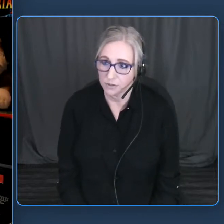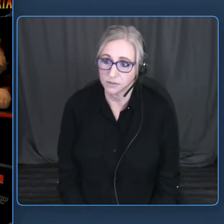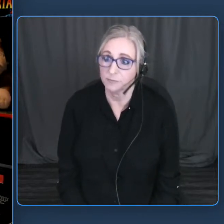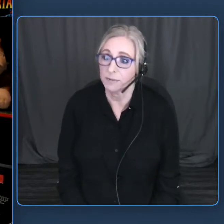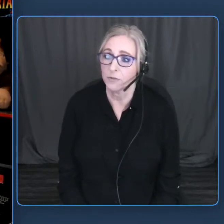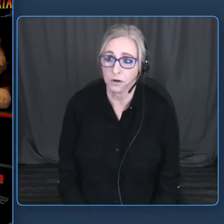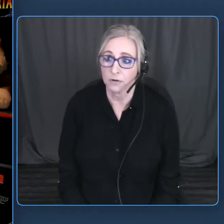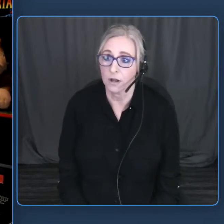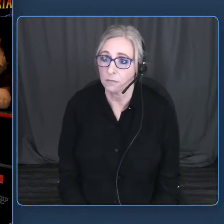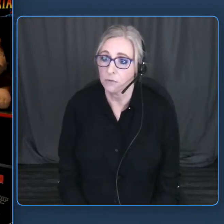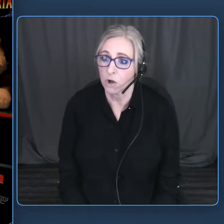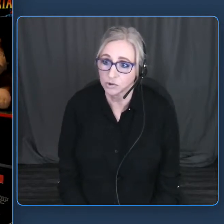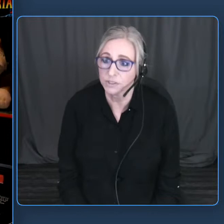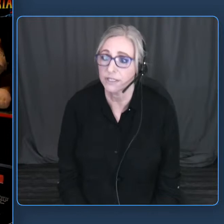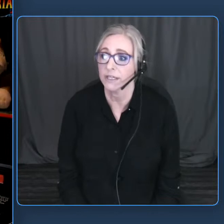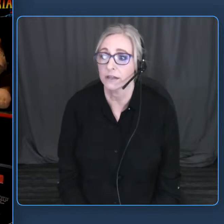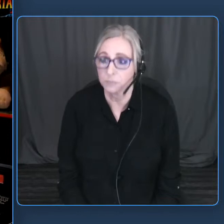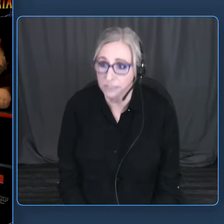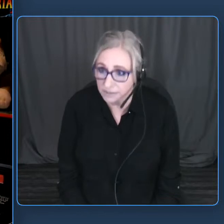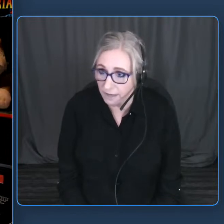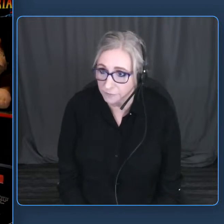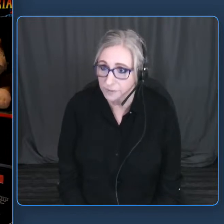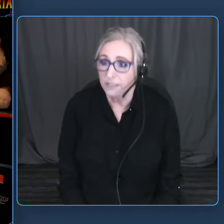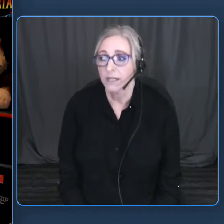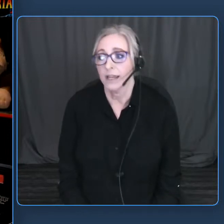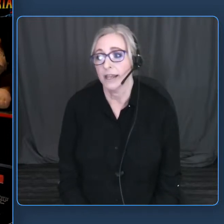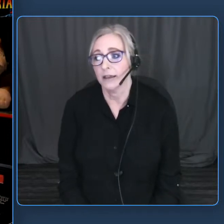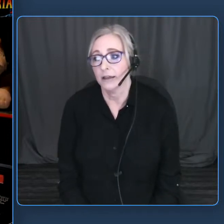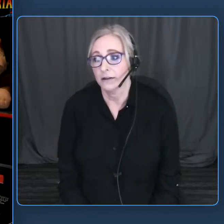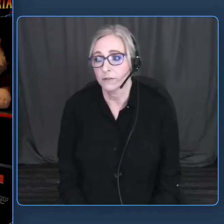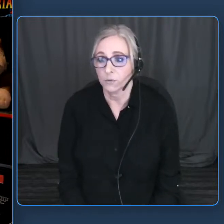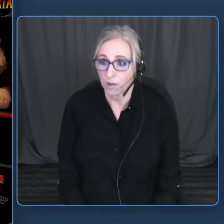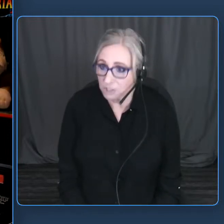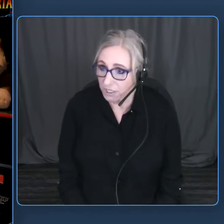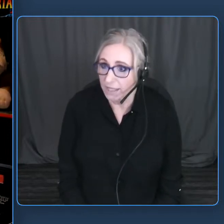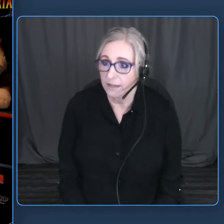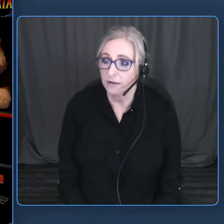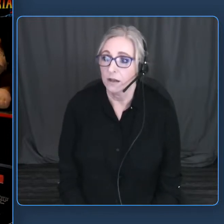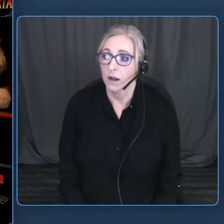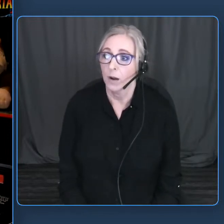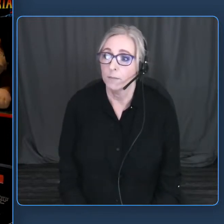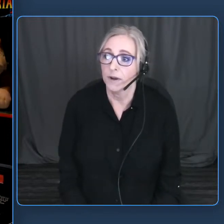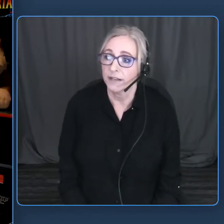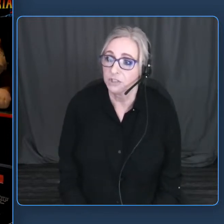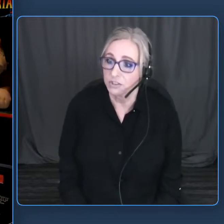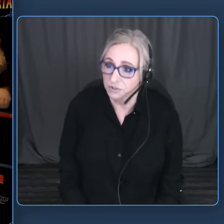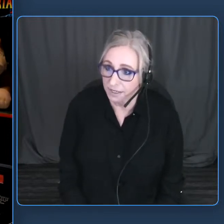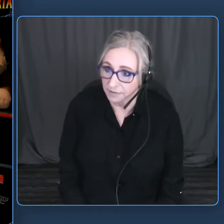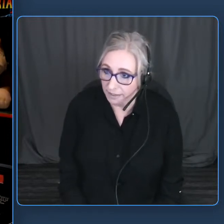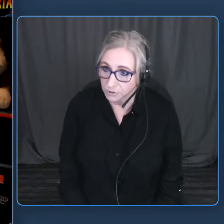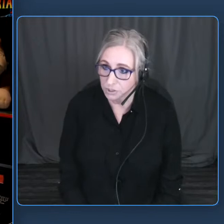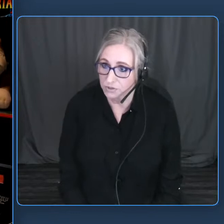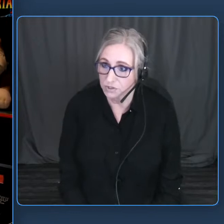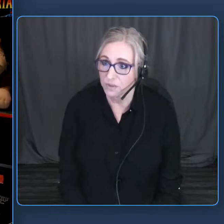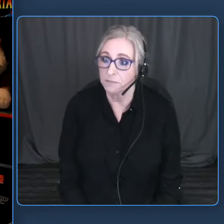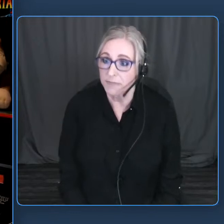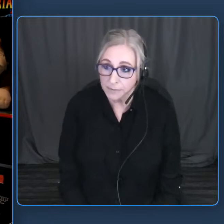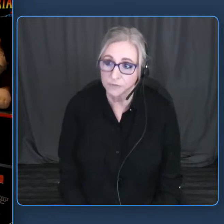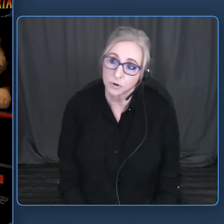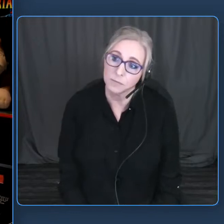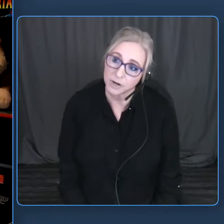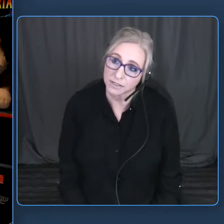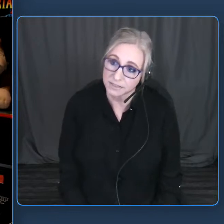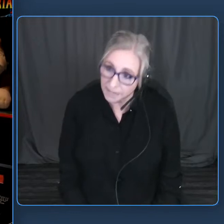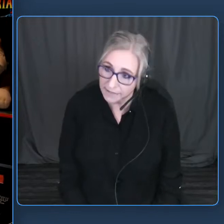users, right? There are deaf people that are culturally and completely deaf, and they're well educated, but English is their second language. And so they